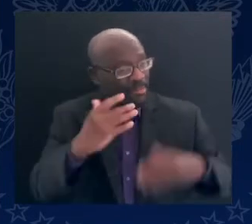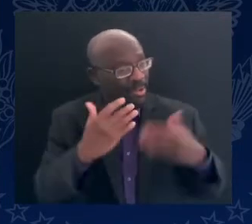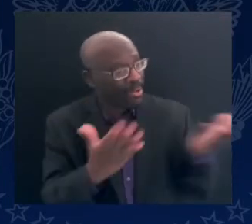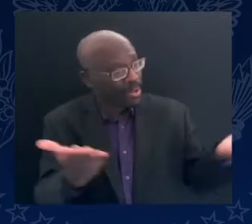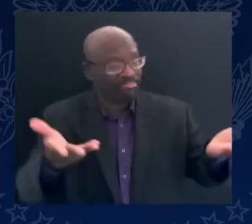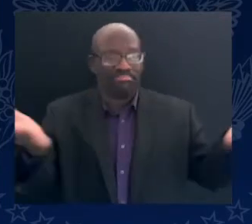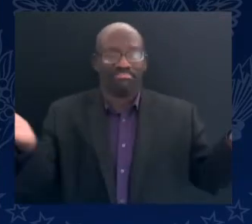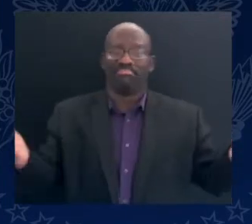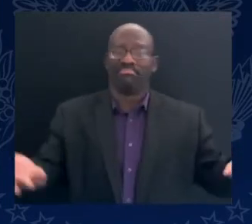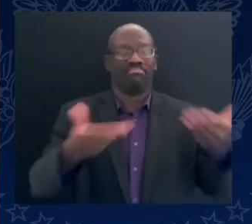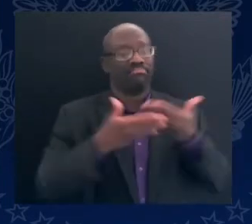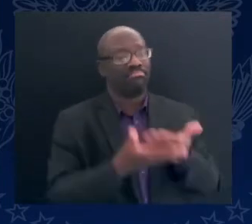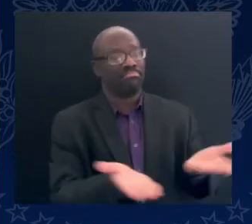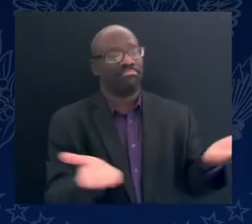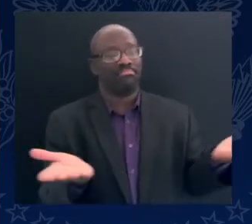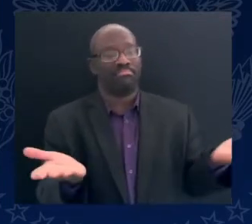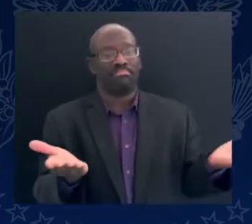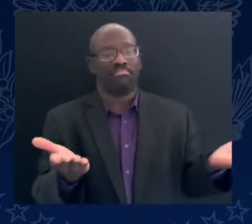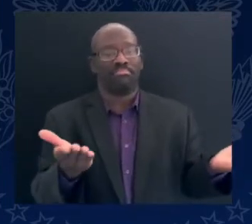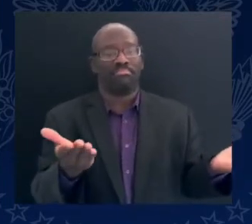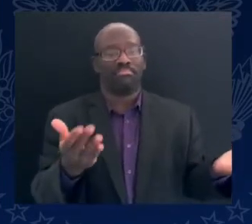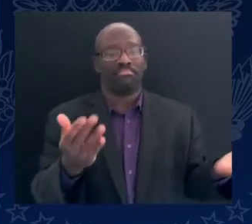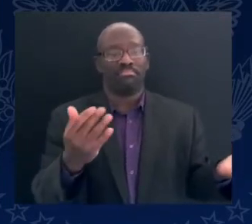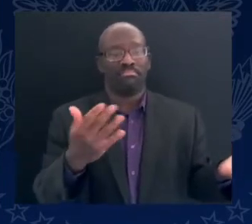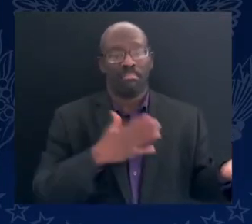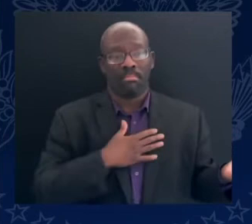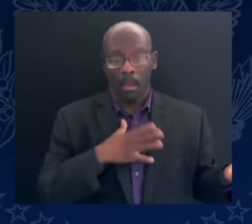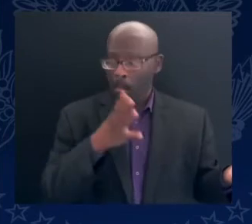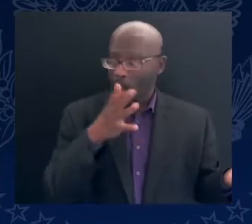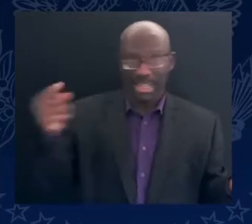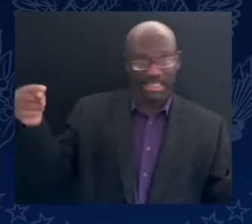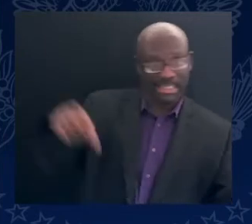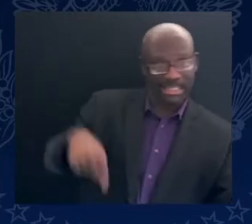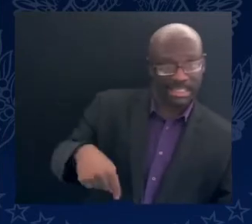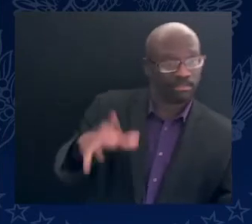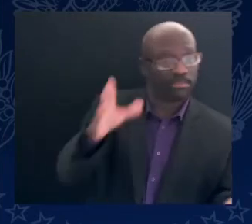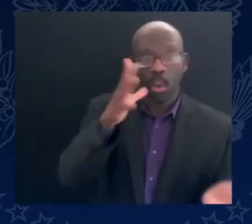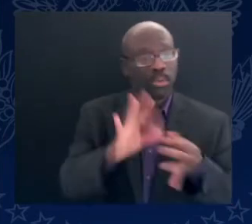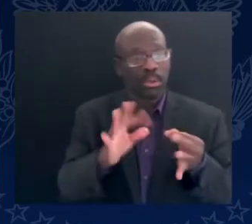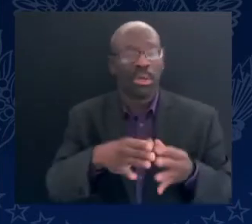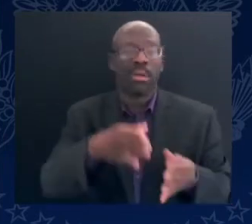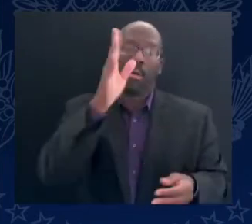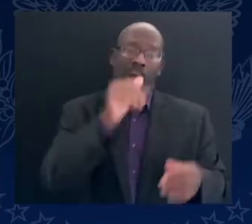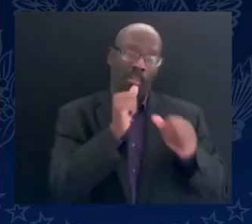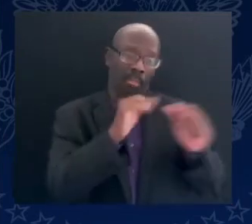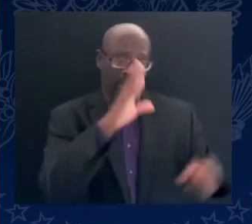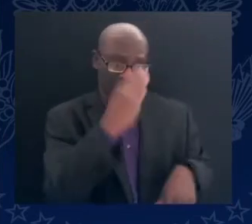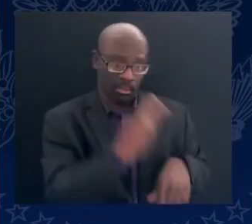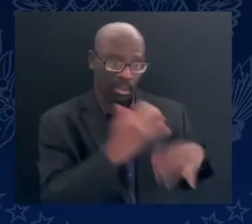if my mom were here, she said, God bless you, son. Let's hear your music. Thank you.